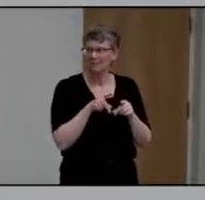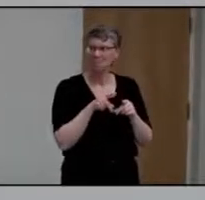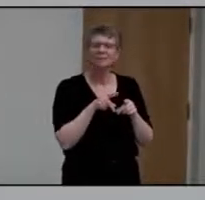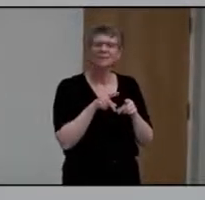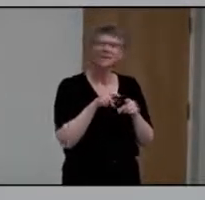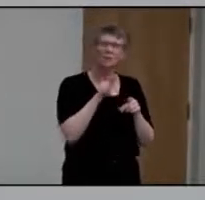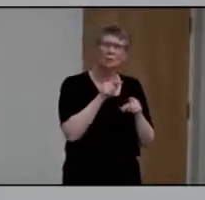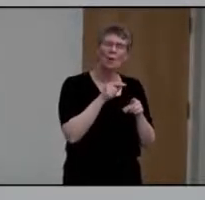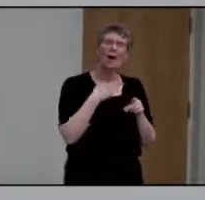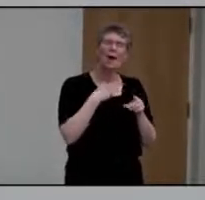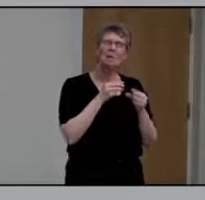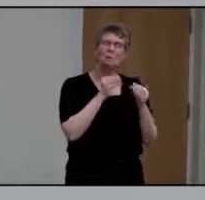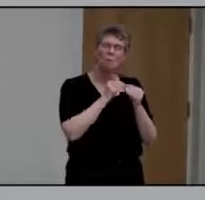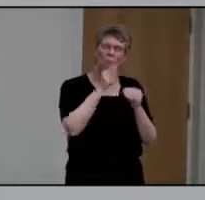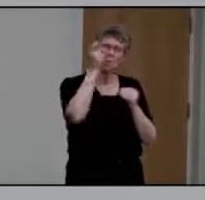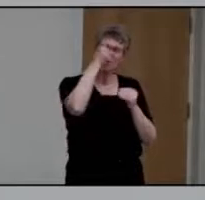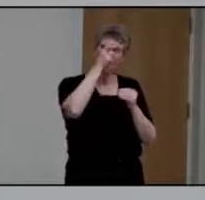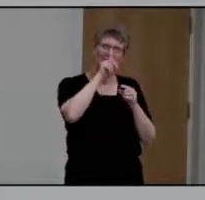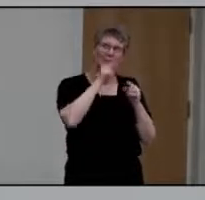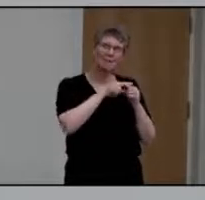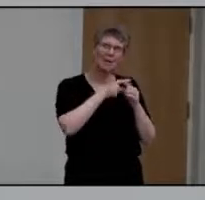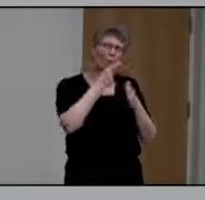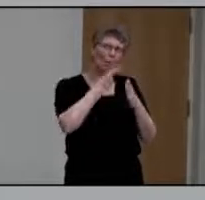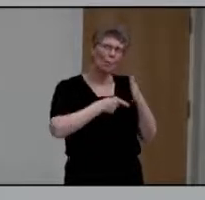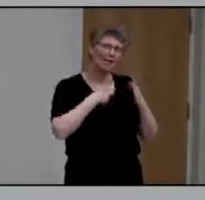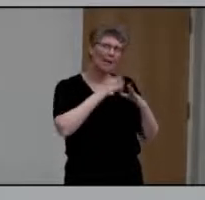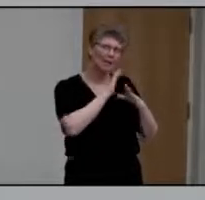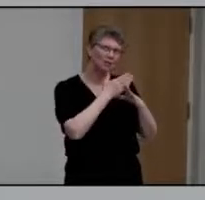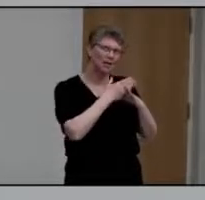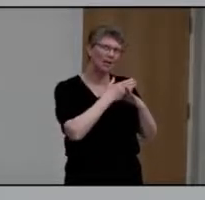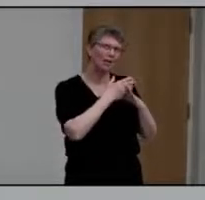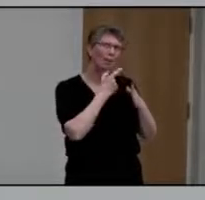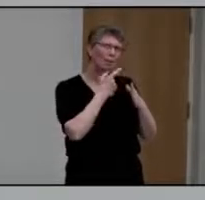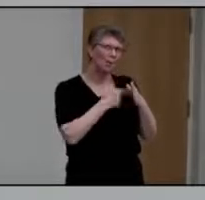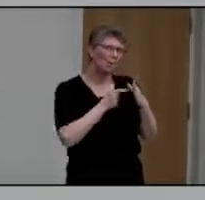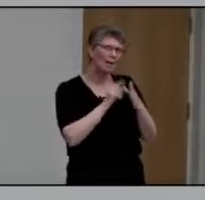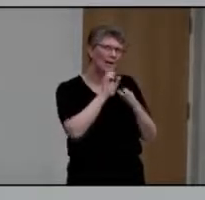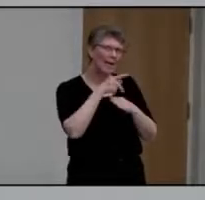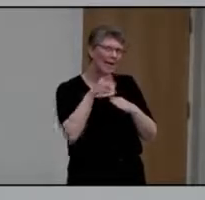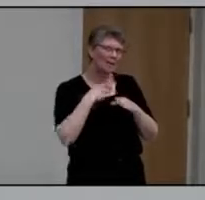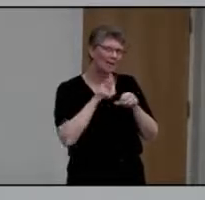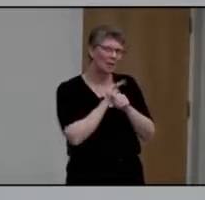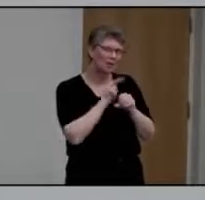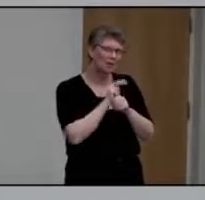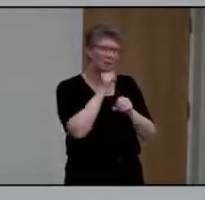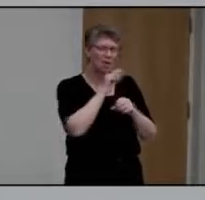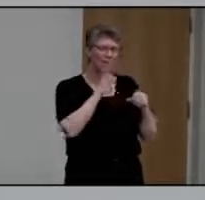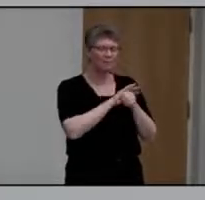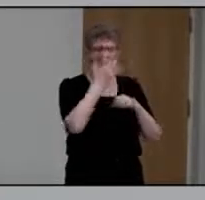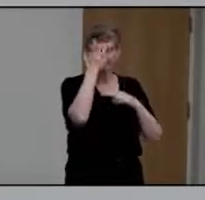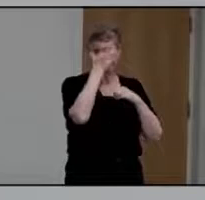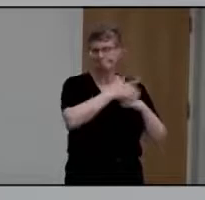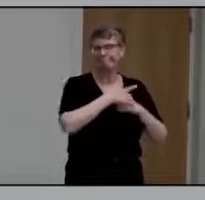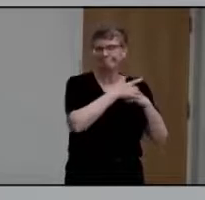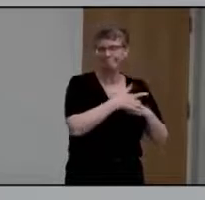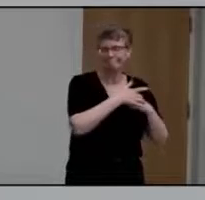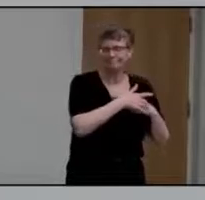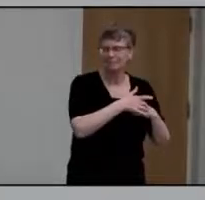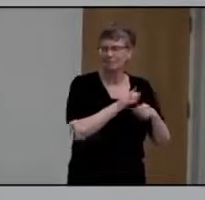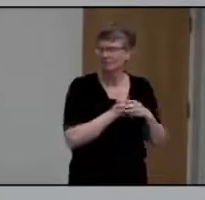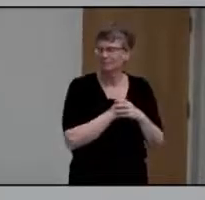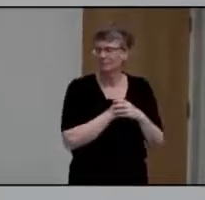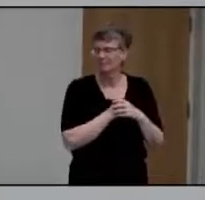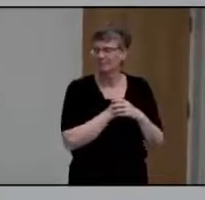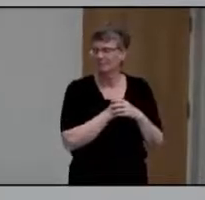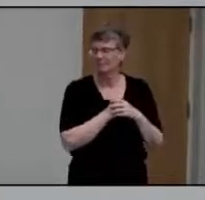smarter about what I share, but I'm not completely obsessive. And I think in the end, we have to talk about risks and challenges. It's very difficult to